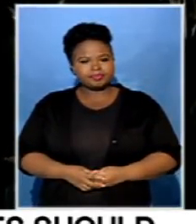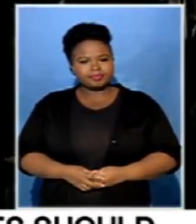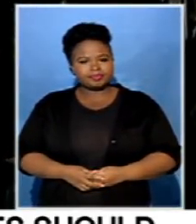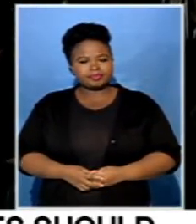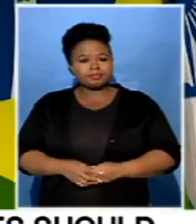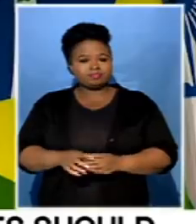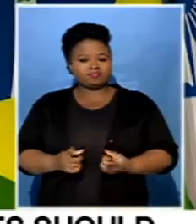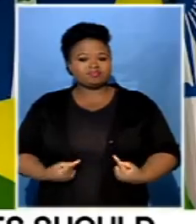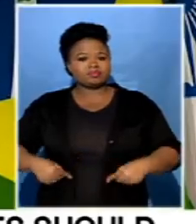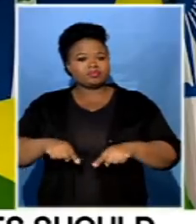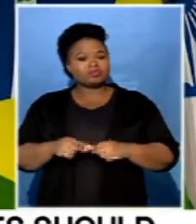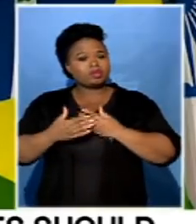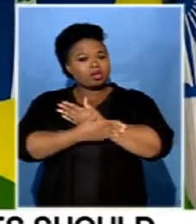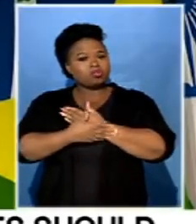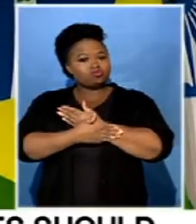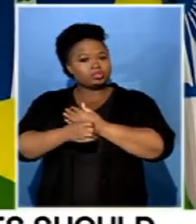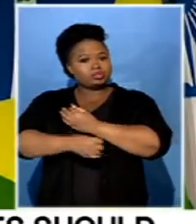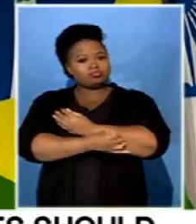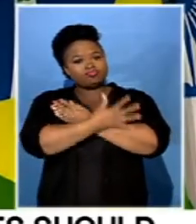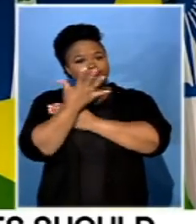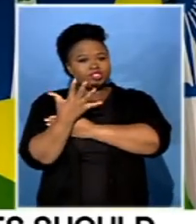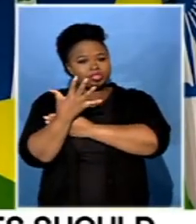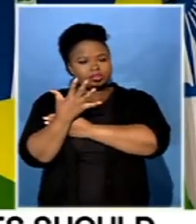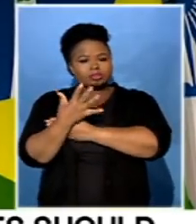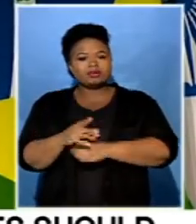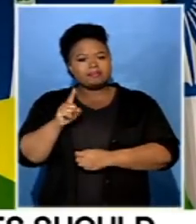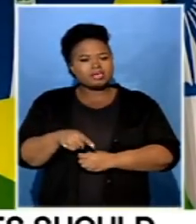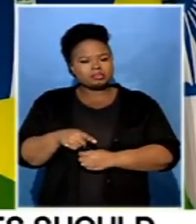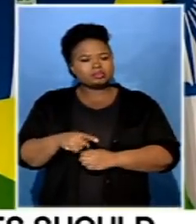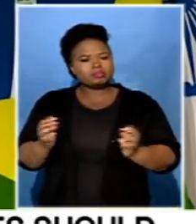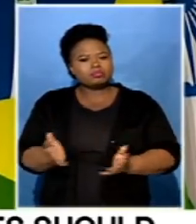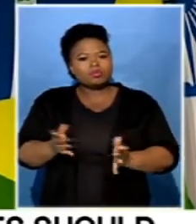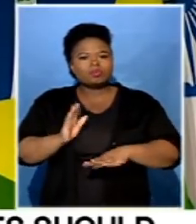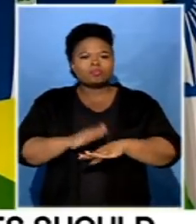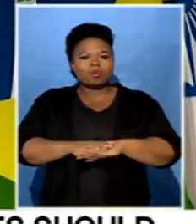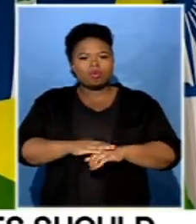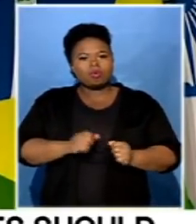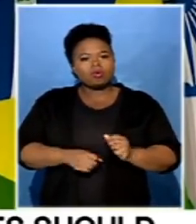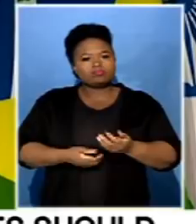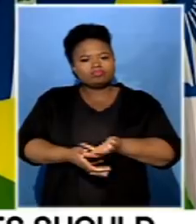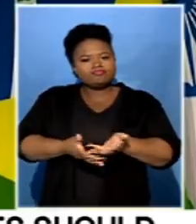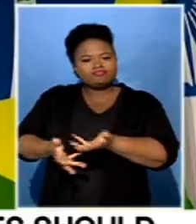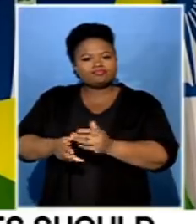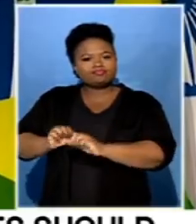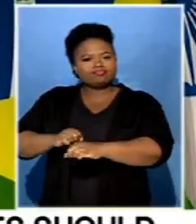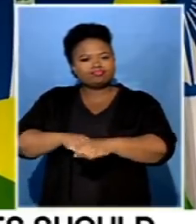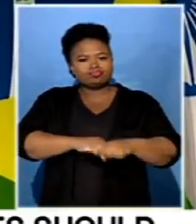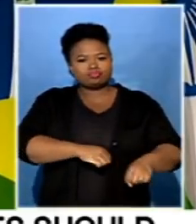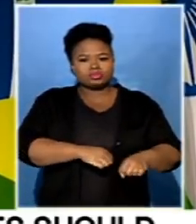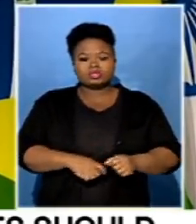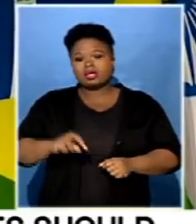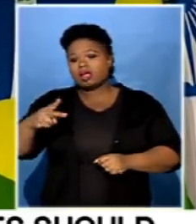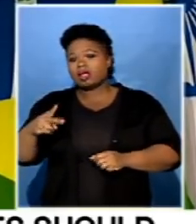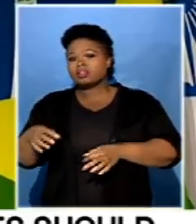We BRICS countries must uphold multilateralism. We should urge all parties to fully